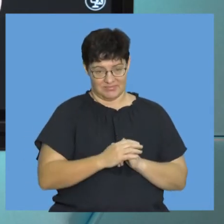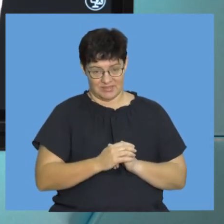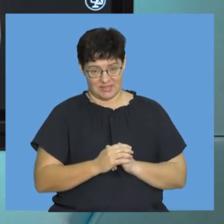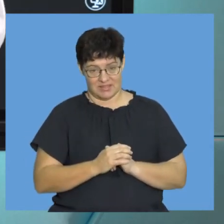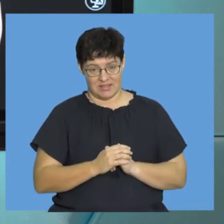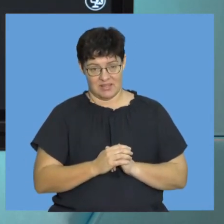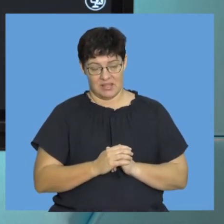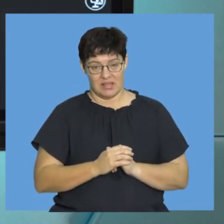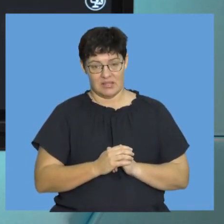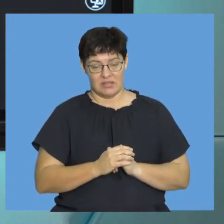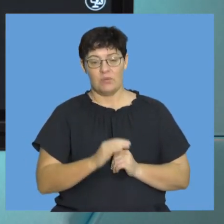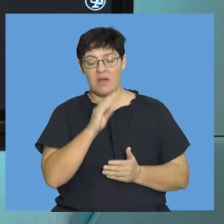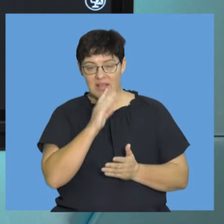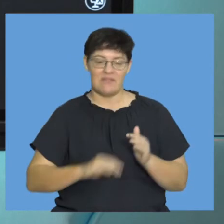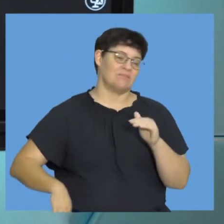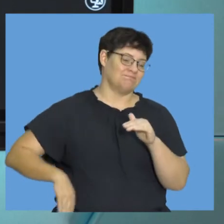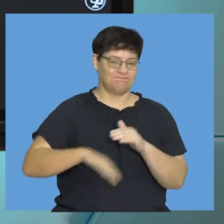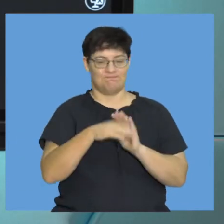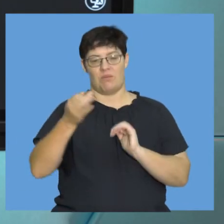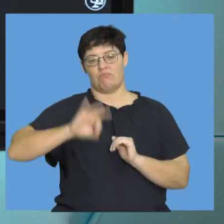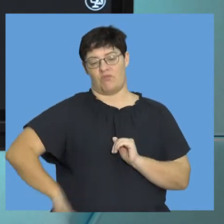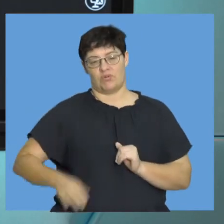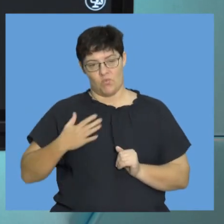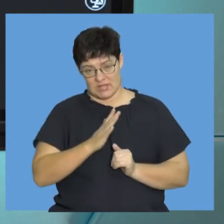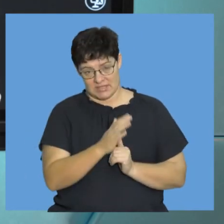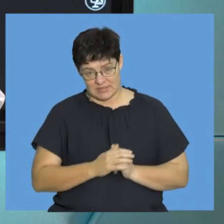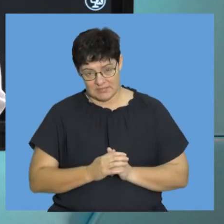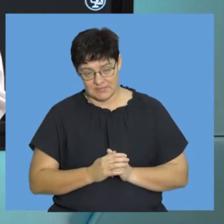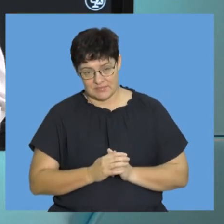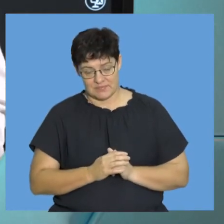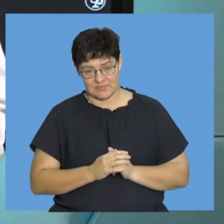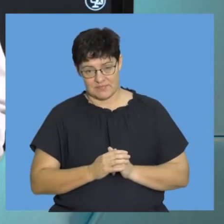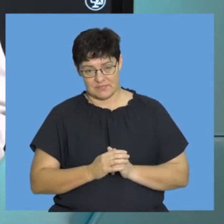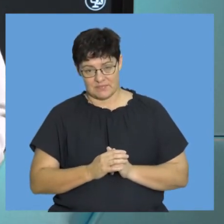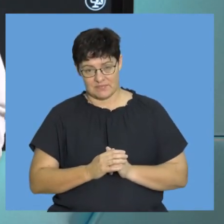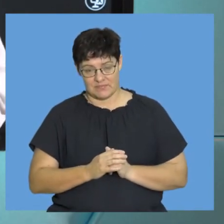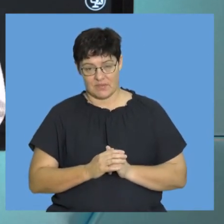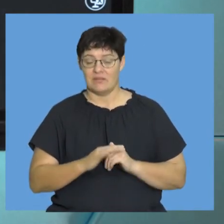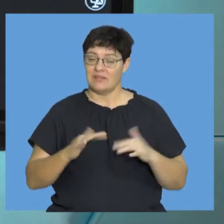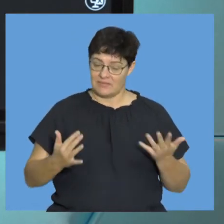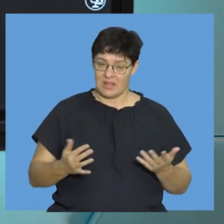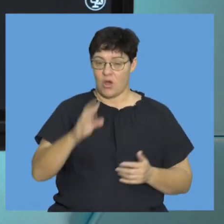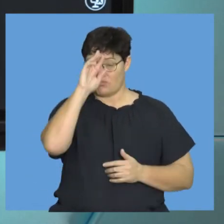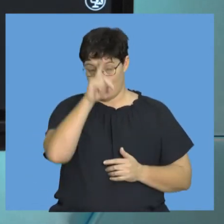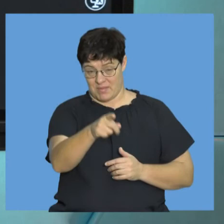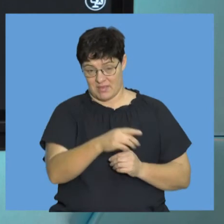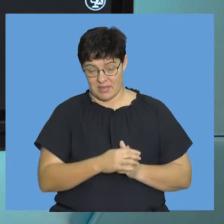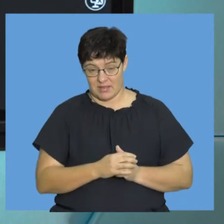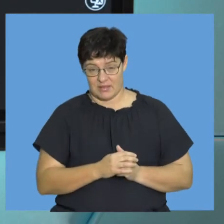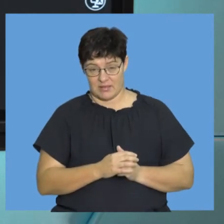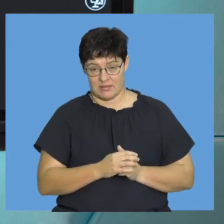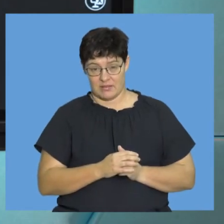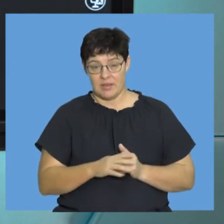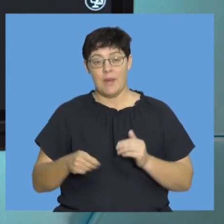sure that we make maximum profit that we can make. Right? So therefore, remember something.